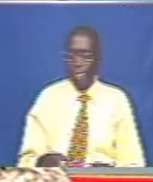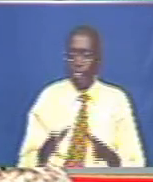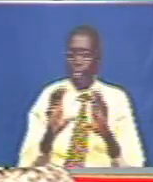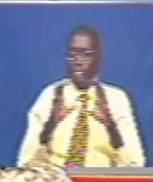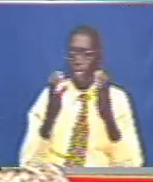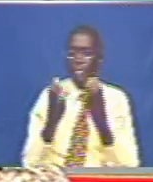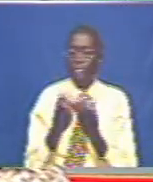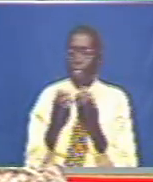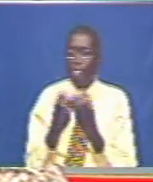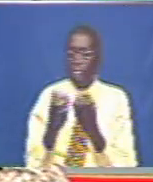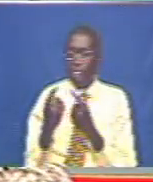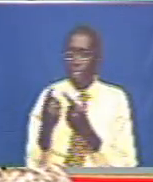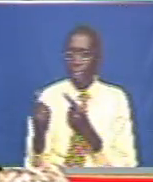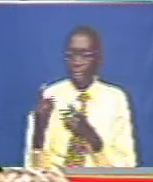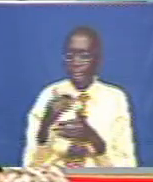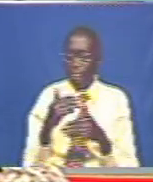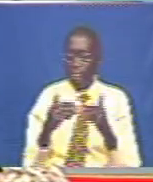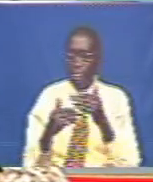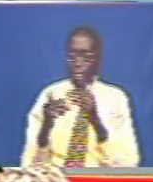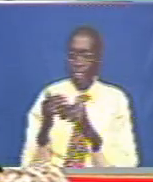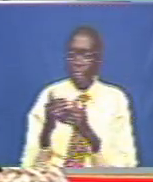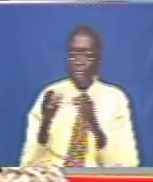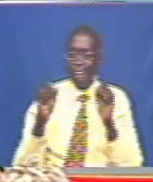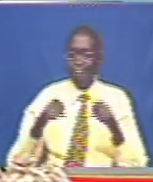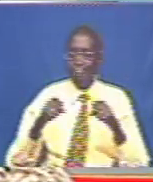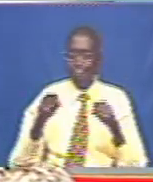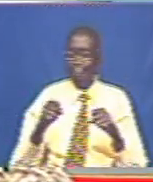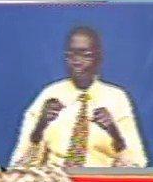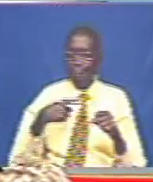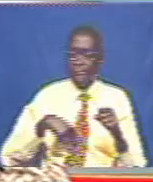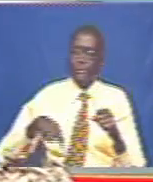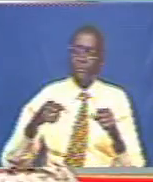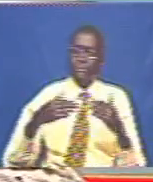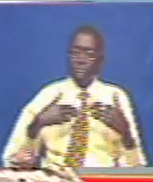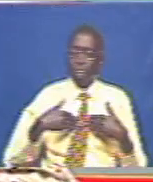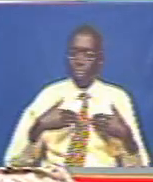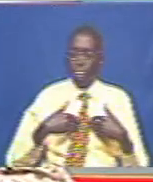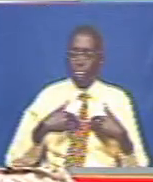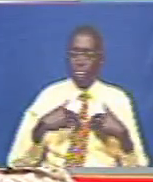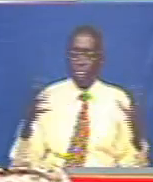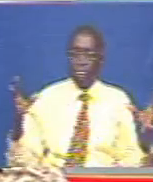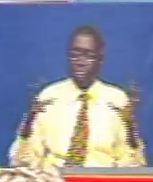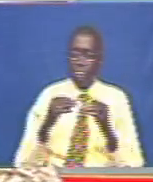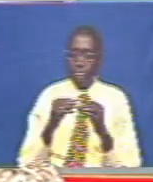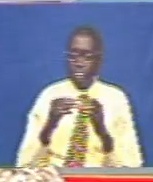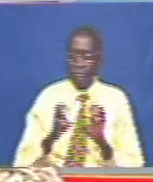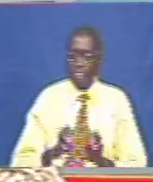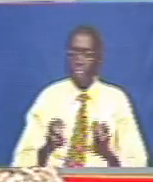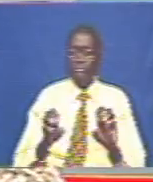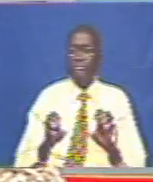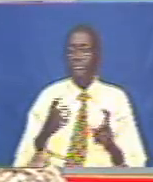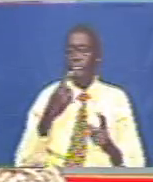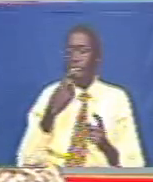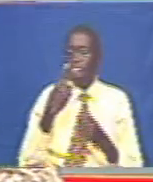of, or whatever infrastructure that will be agreed upon, so that we can have a combined effort, so that we are not seen to